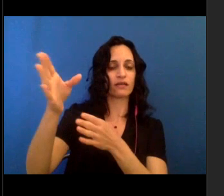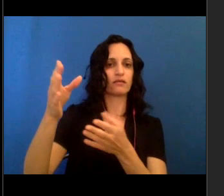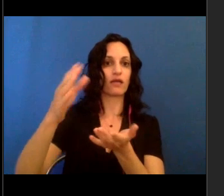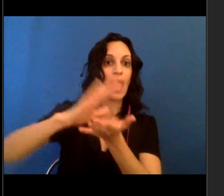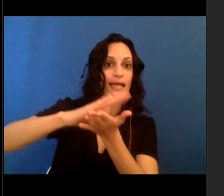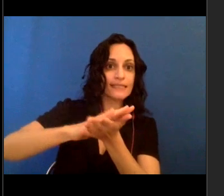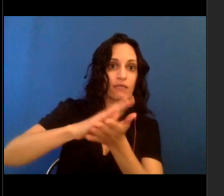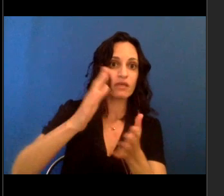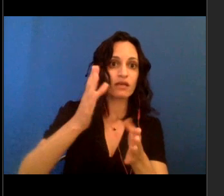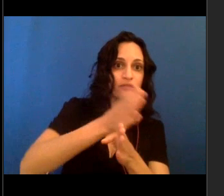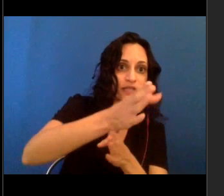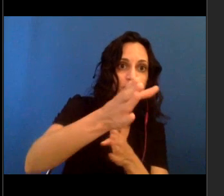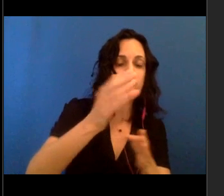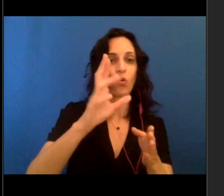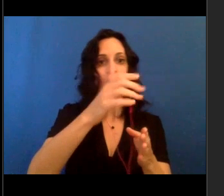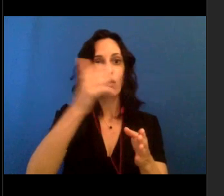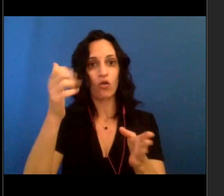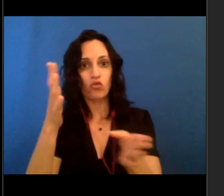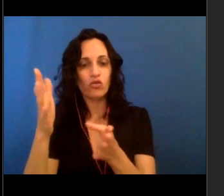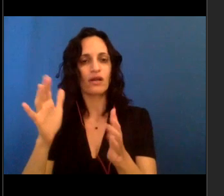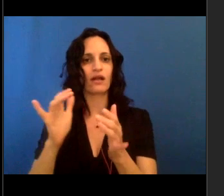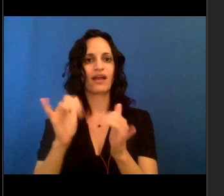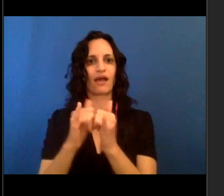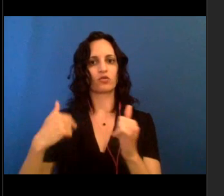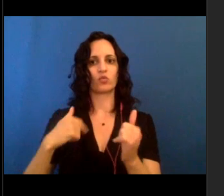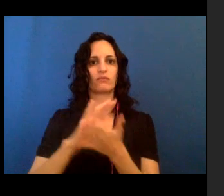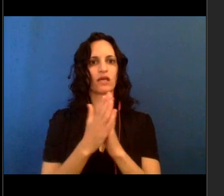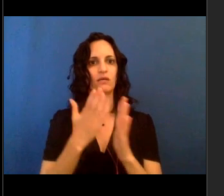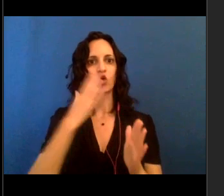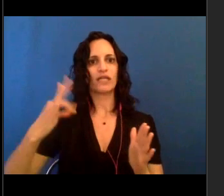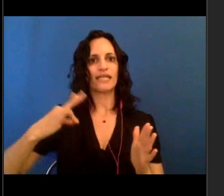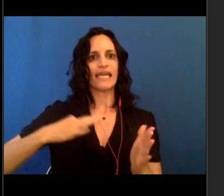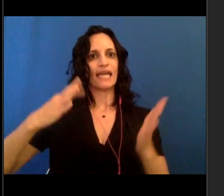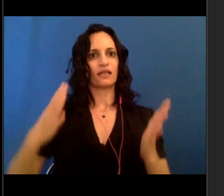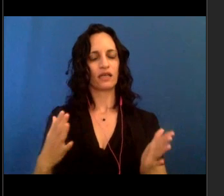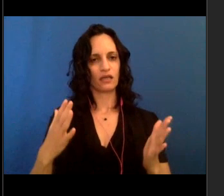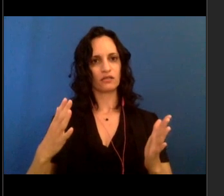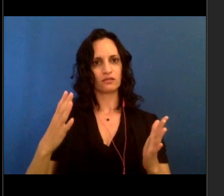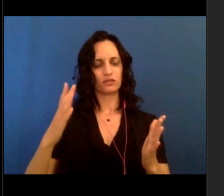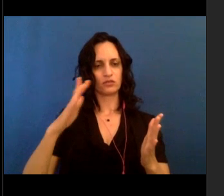how do we be good candidates for jobs that we want to get?